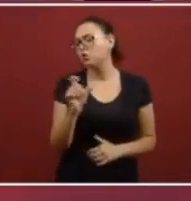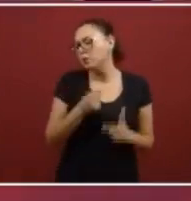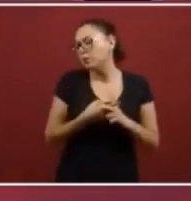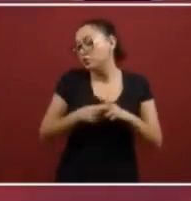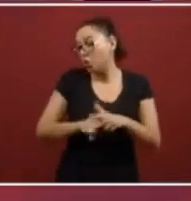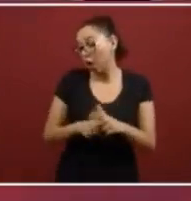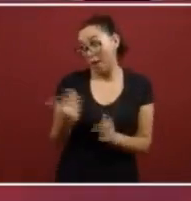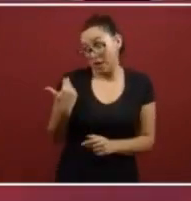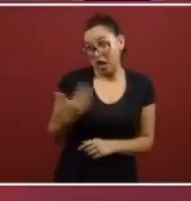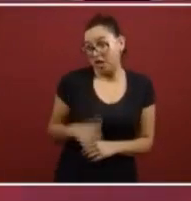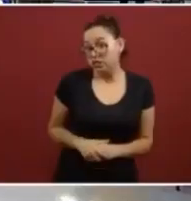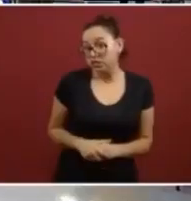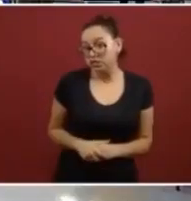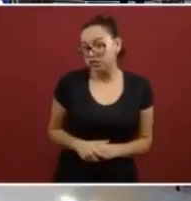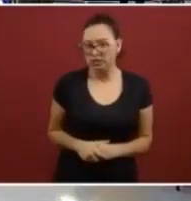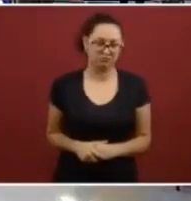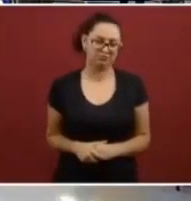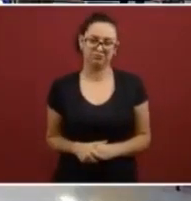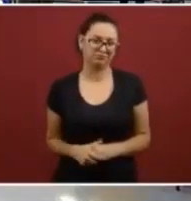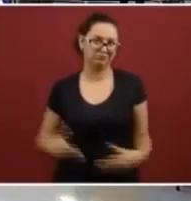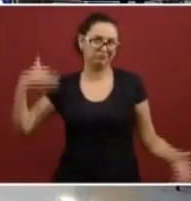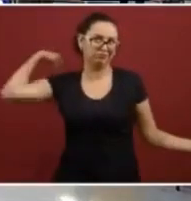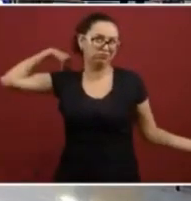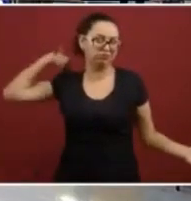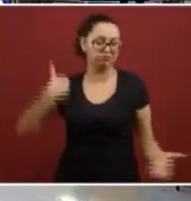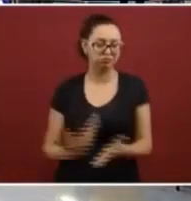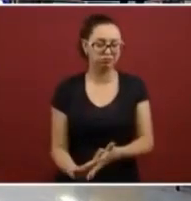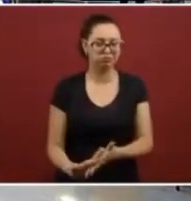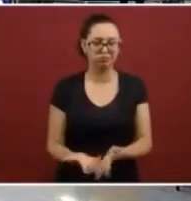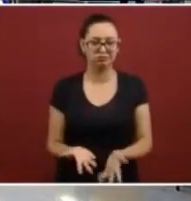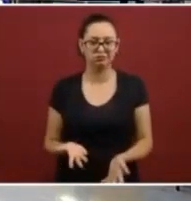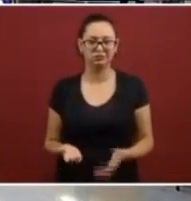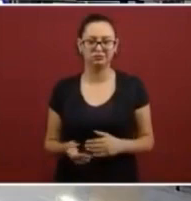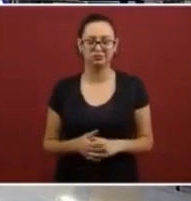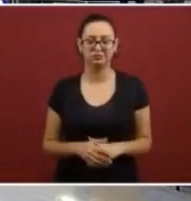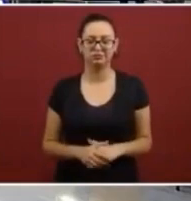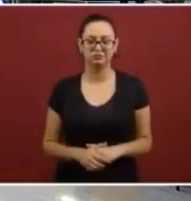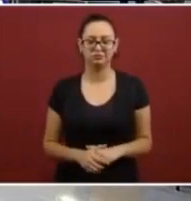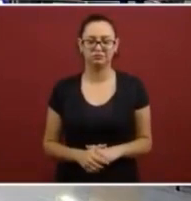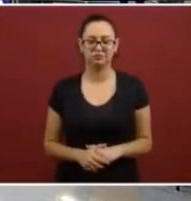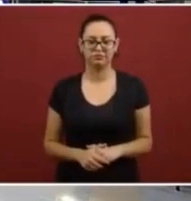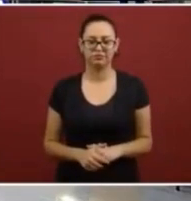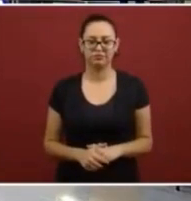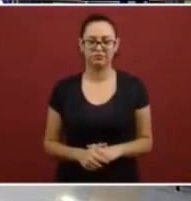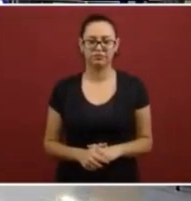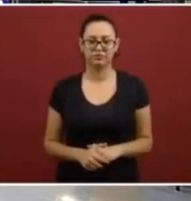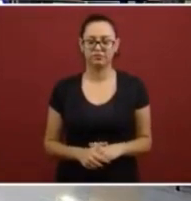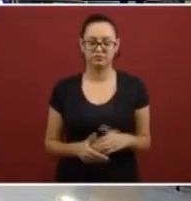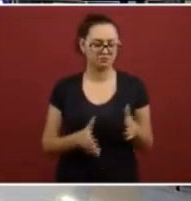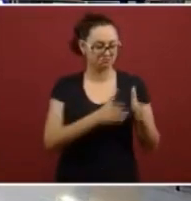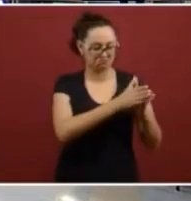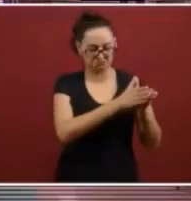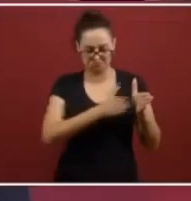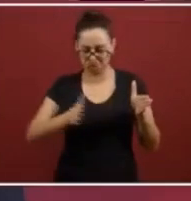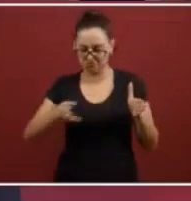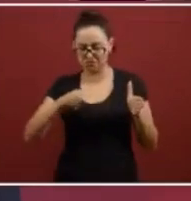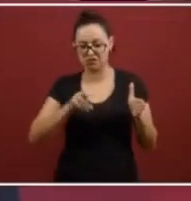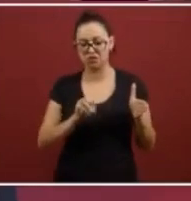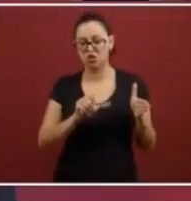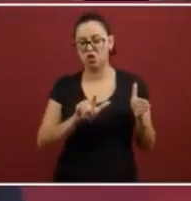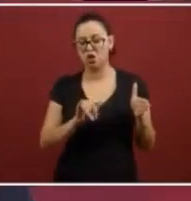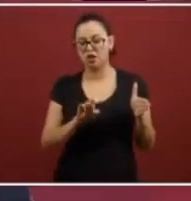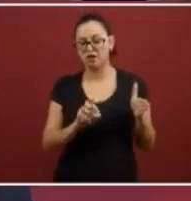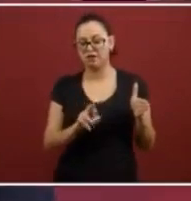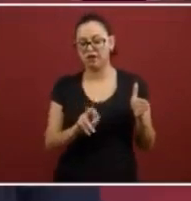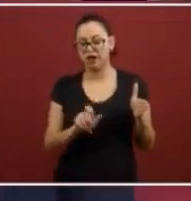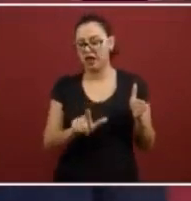their pues, degrees. You know, like they could buy a degree. He says era that's el periodo over. neoliberal, In the que neoliberal,